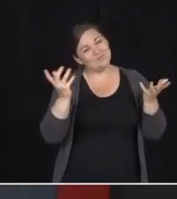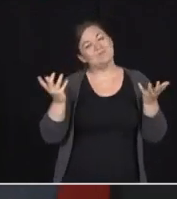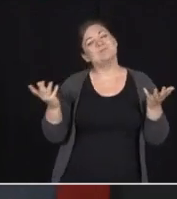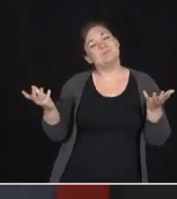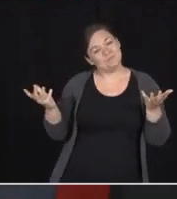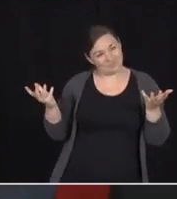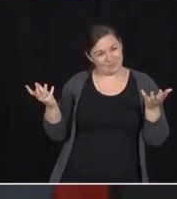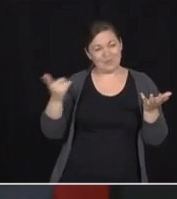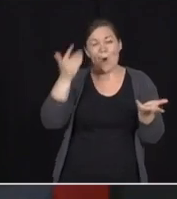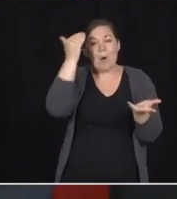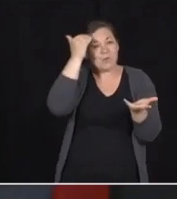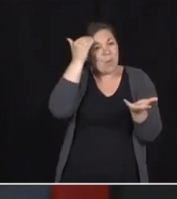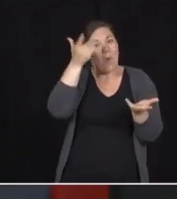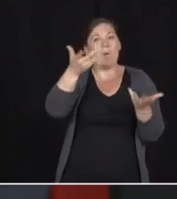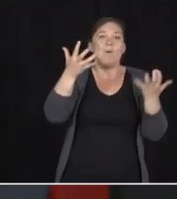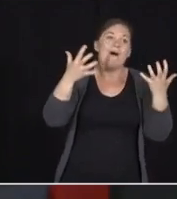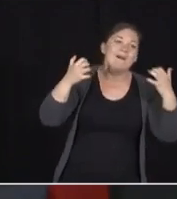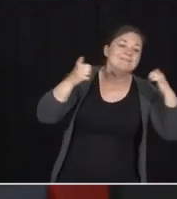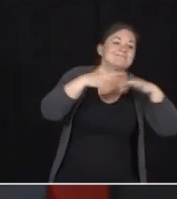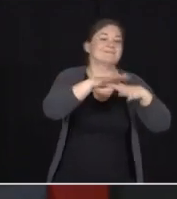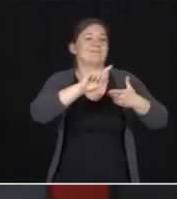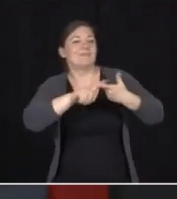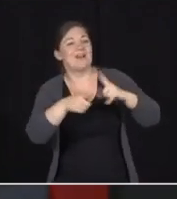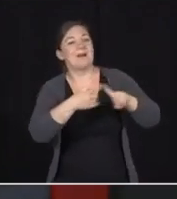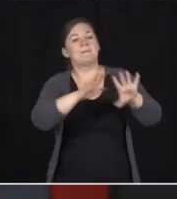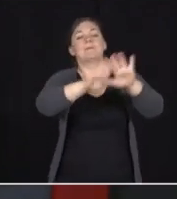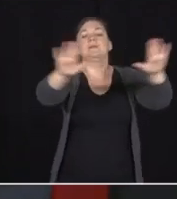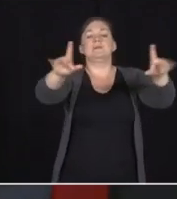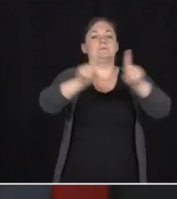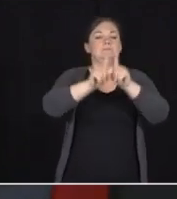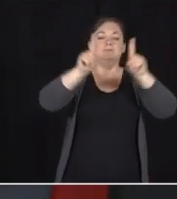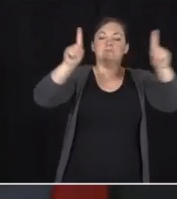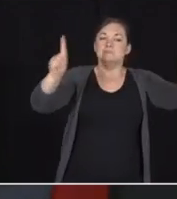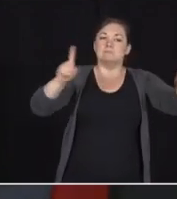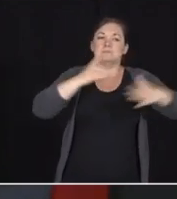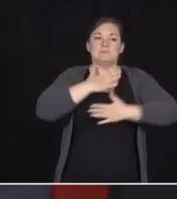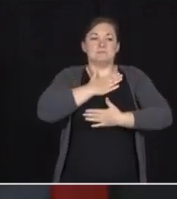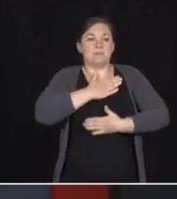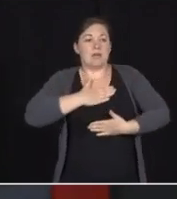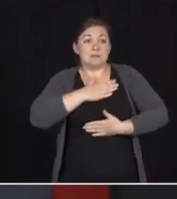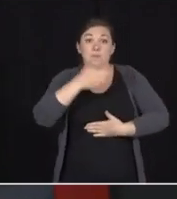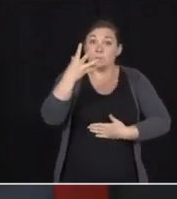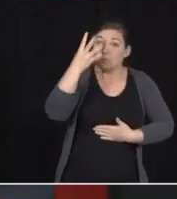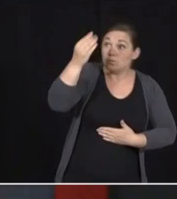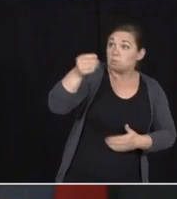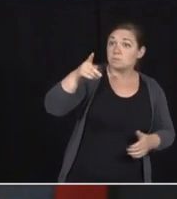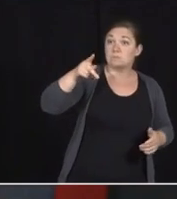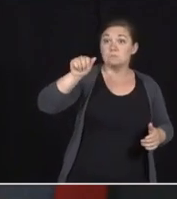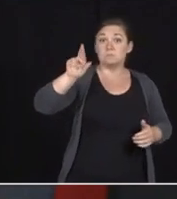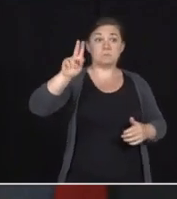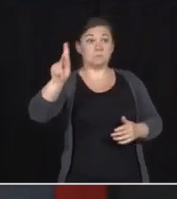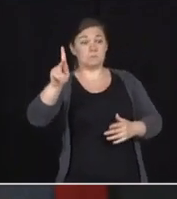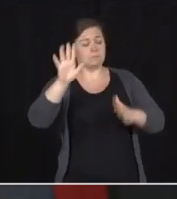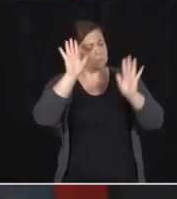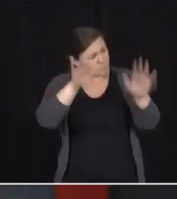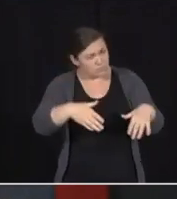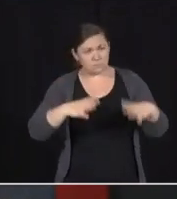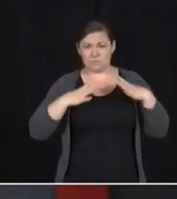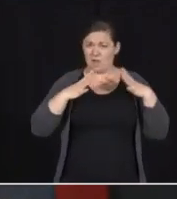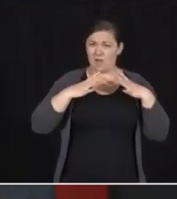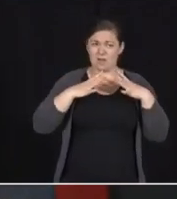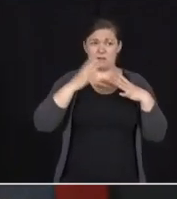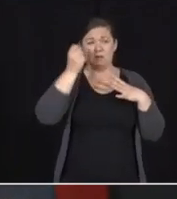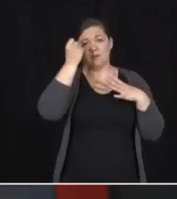and so on. So please, everyone, if you want to go to the parks, if you want to enjoy yourself, we're not telling you not to, but